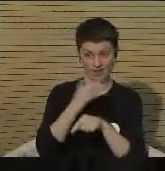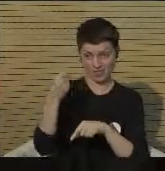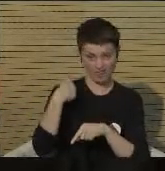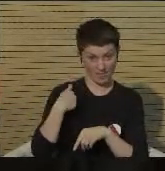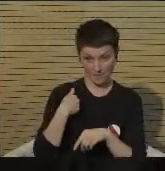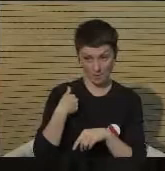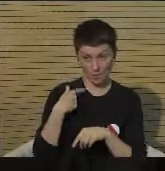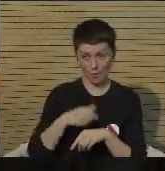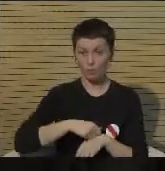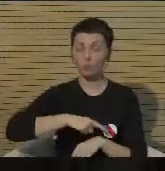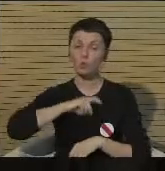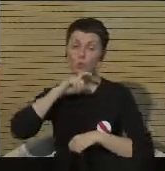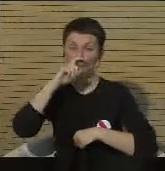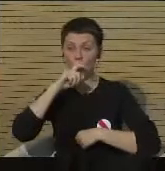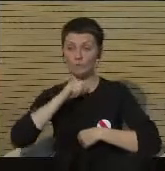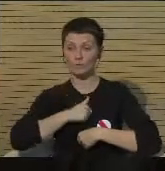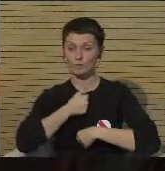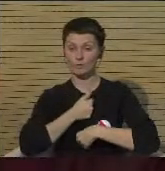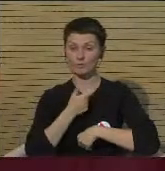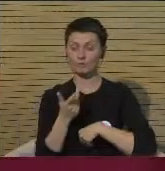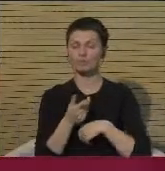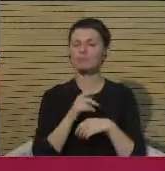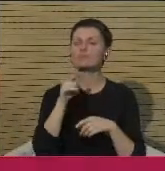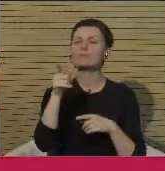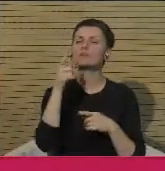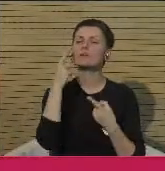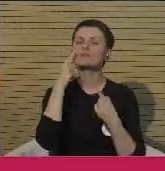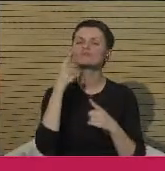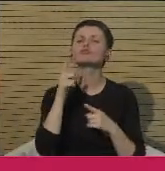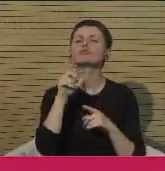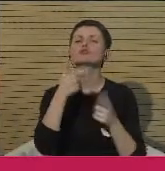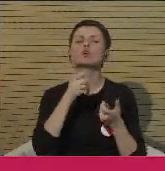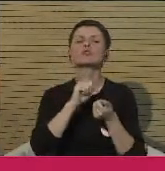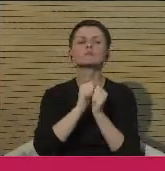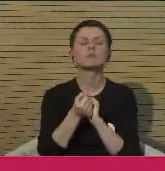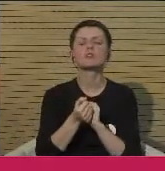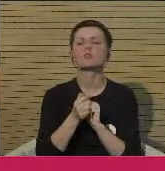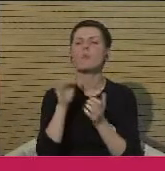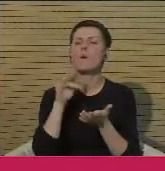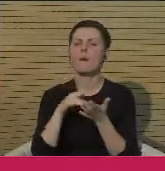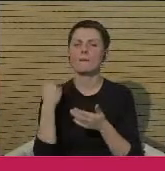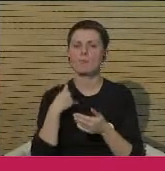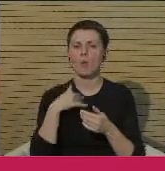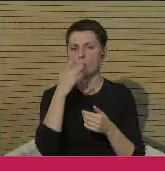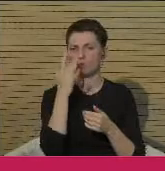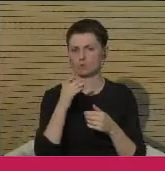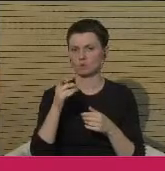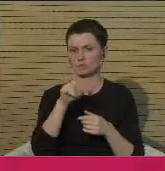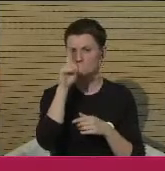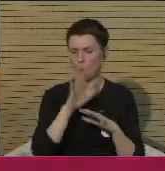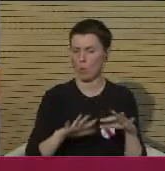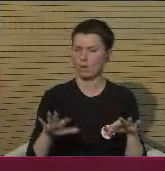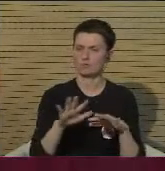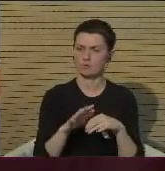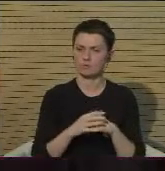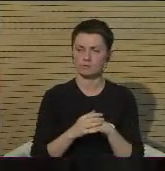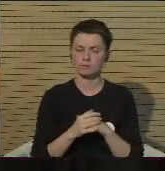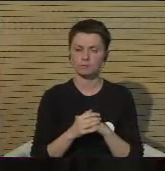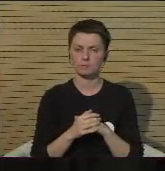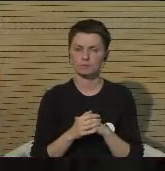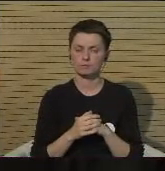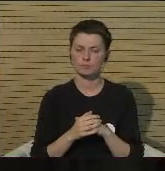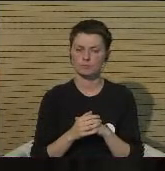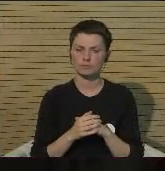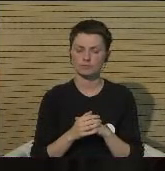we saw you, Alhierd, saying you're proud with your city of Minsk. So what do you think, what else do you think